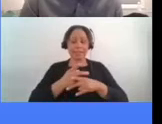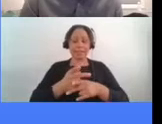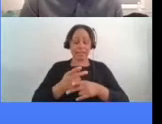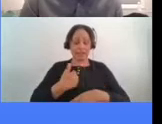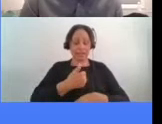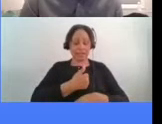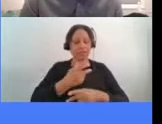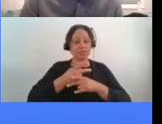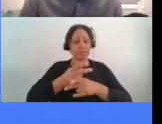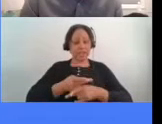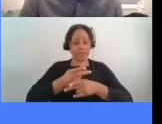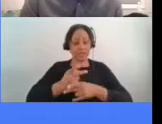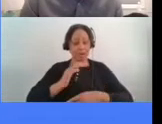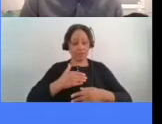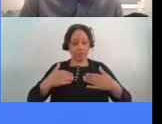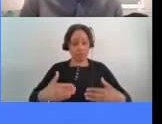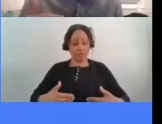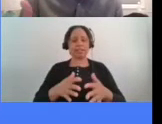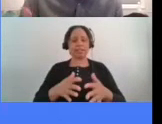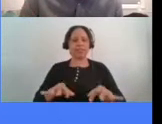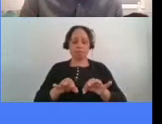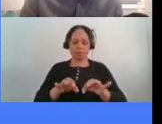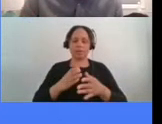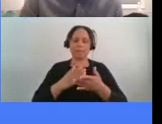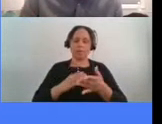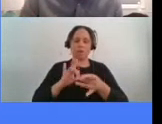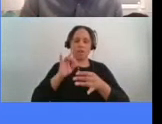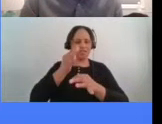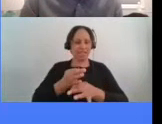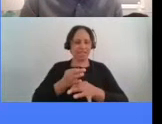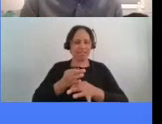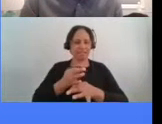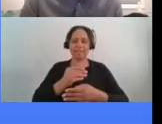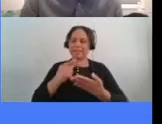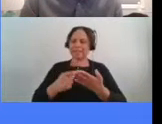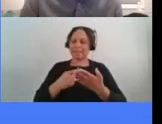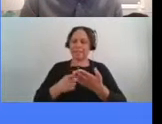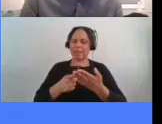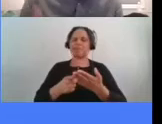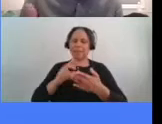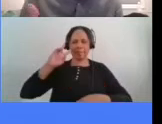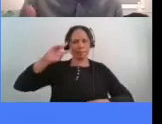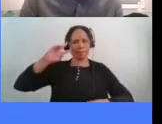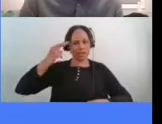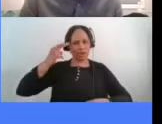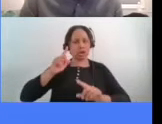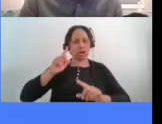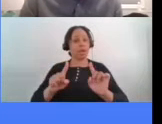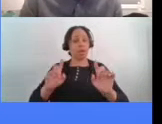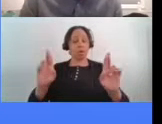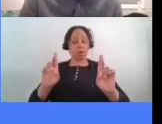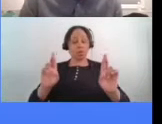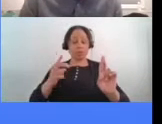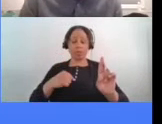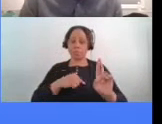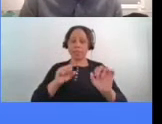important aspect of faith and something that is sometimes misunderstood. But hopefully we can encourage